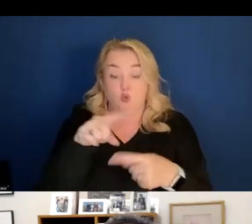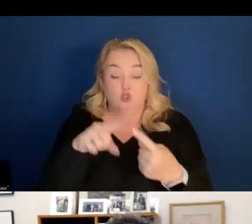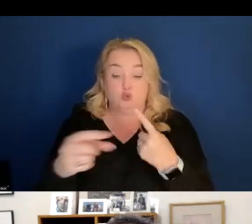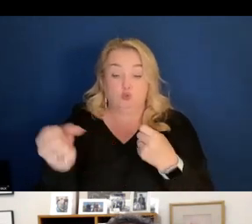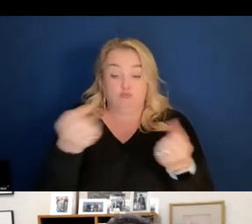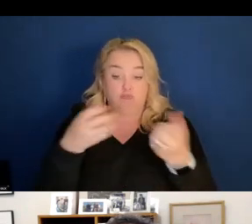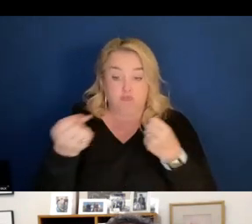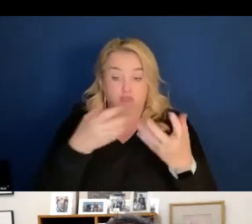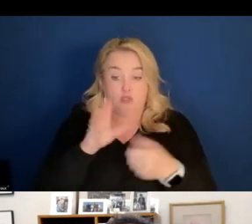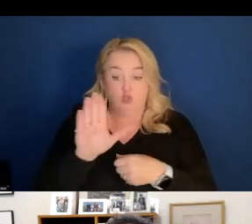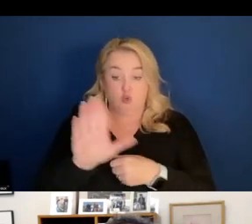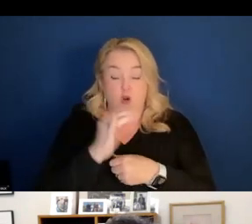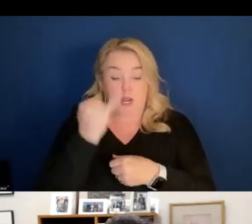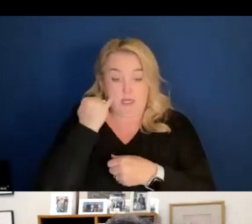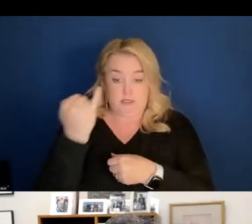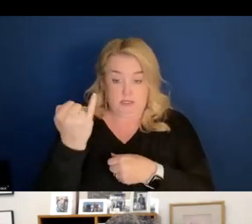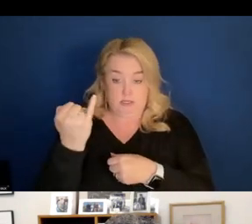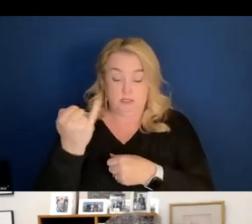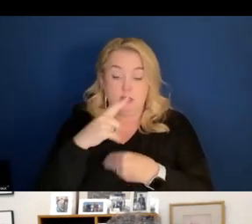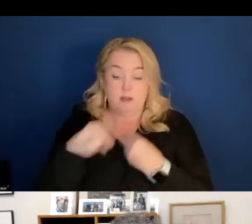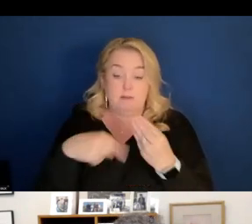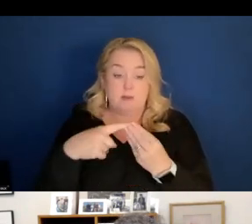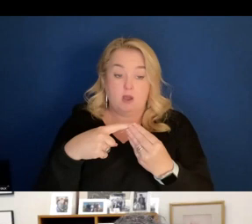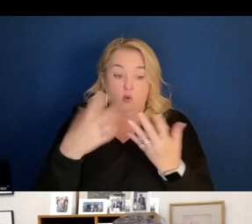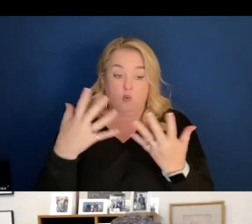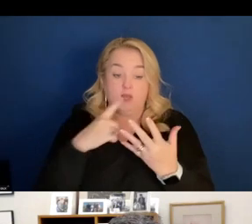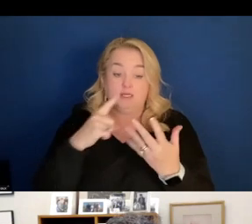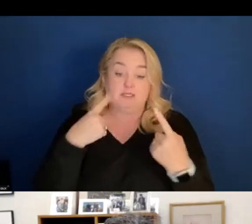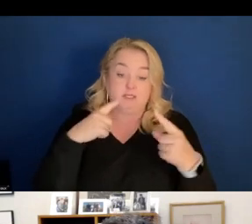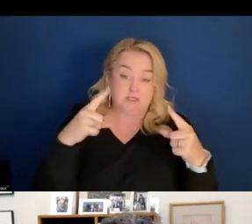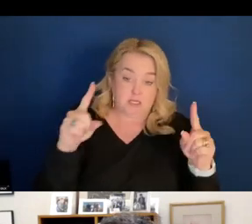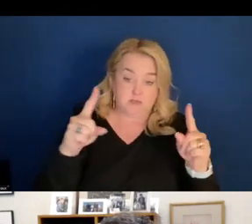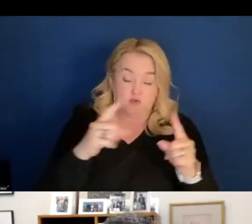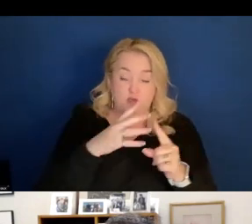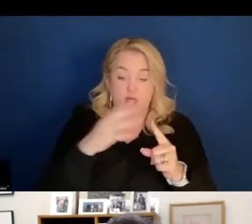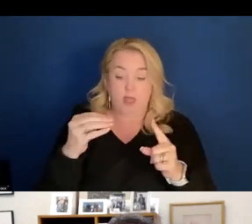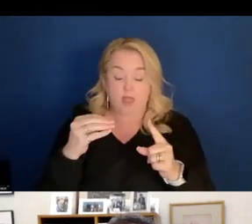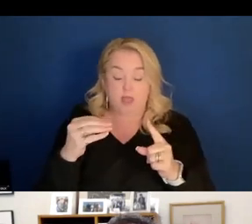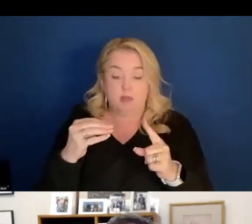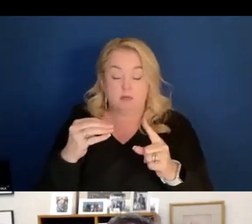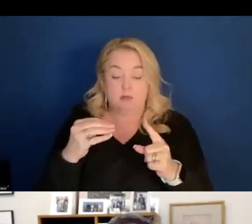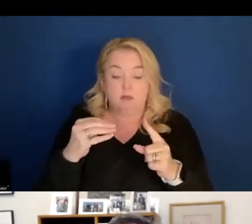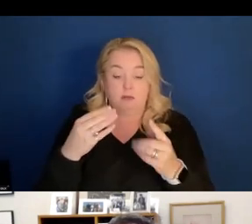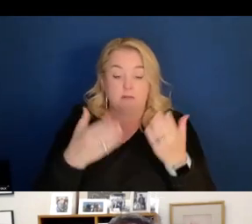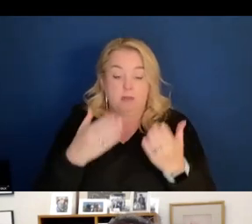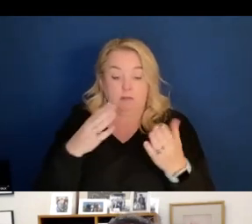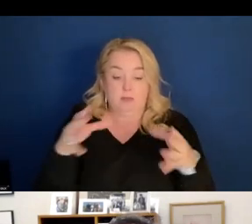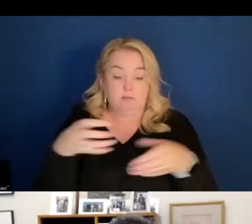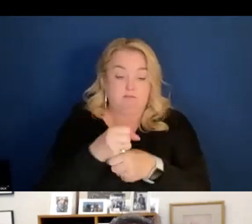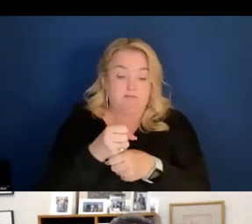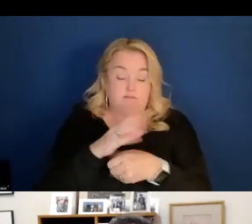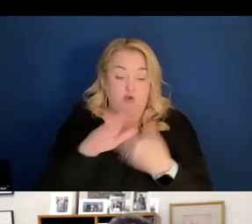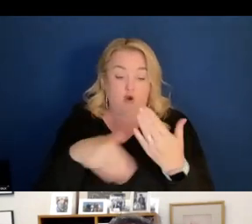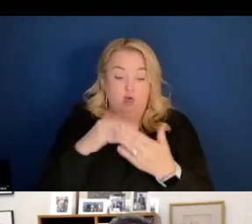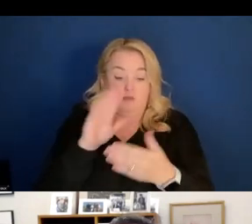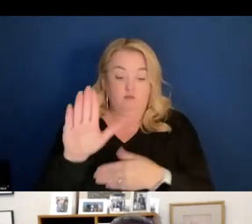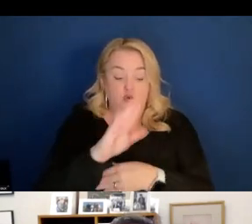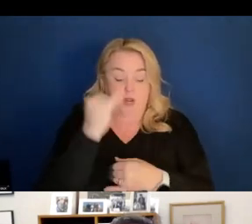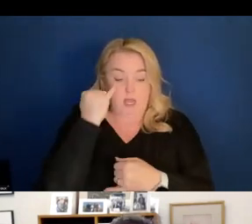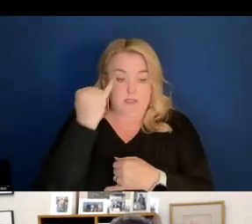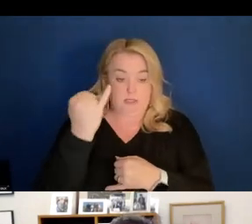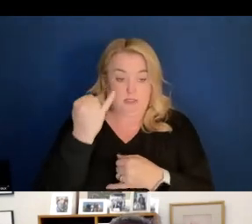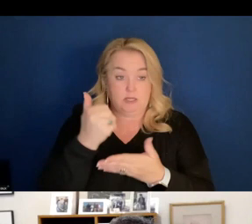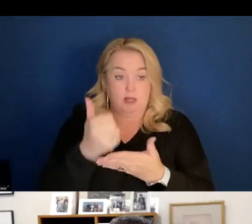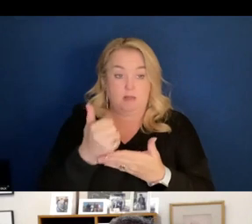ideas about what has been successful, maybe crowdsource a bunch of ideas that can help all of us